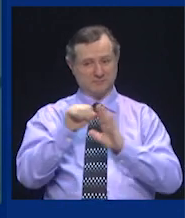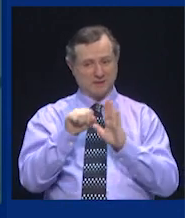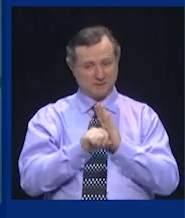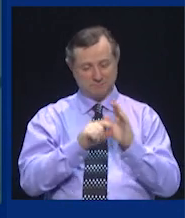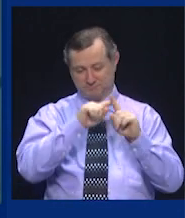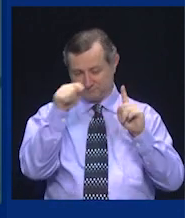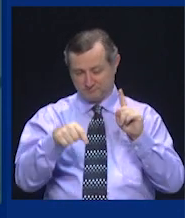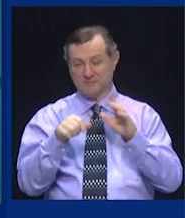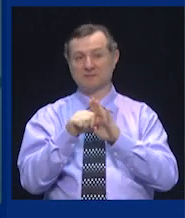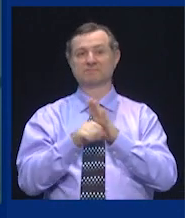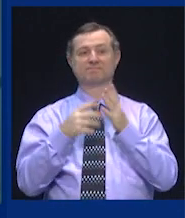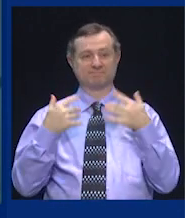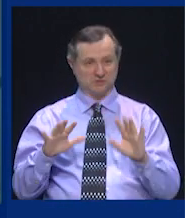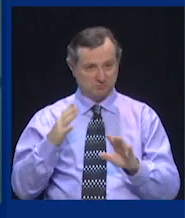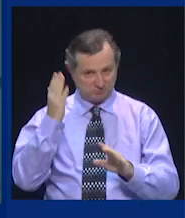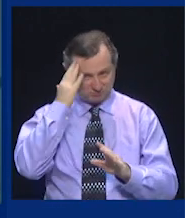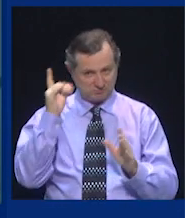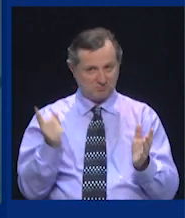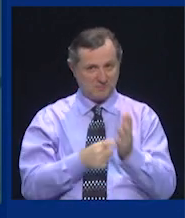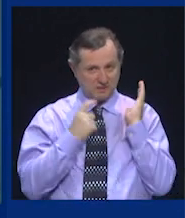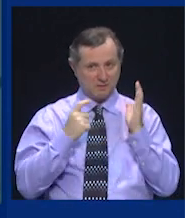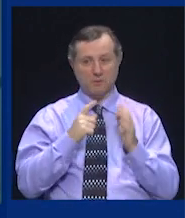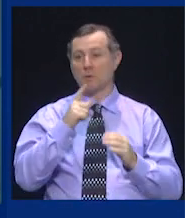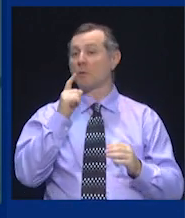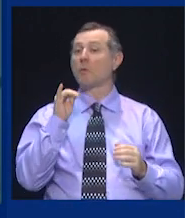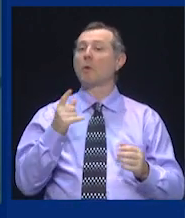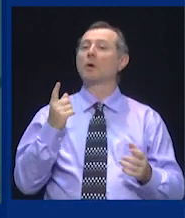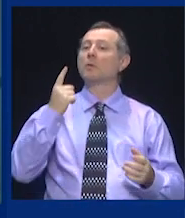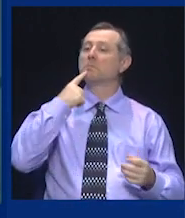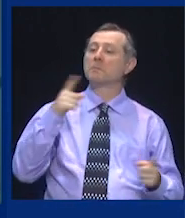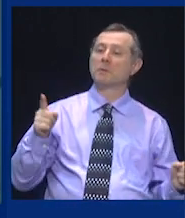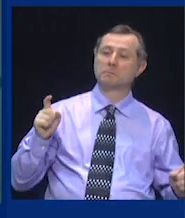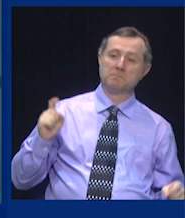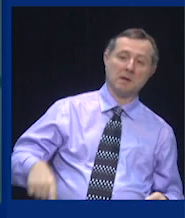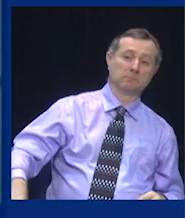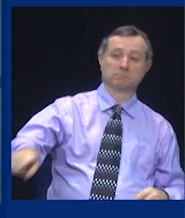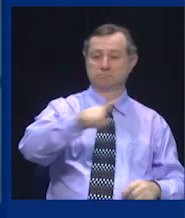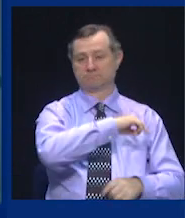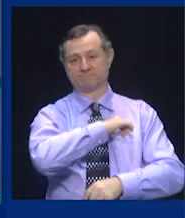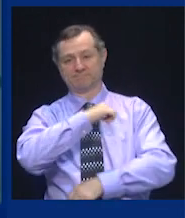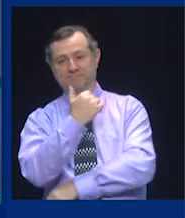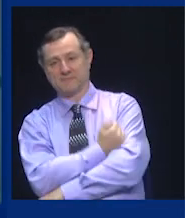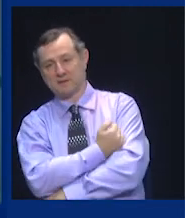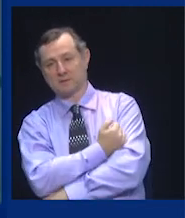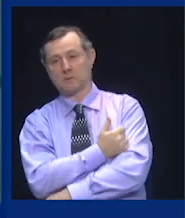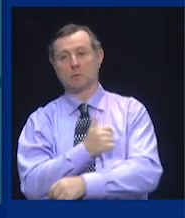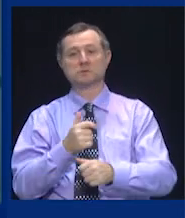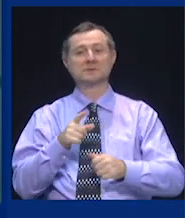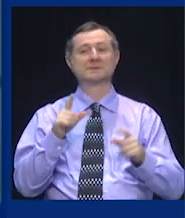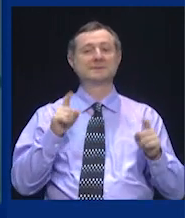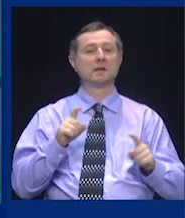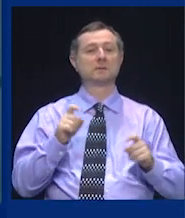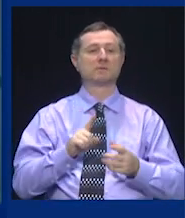done it, which is you either have to get a vaccine or a weekly test.